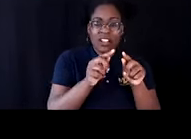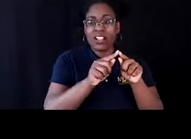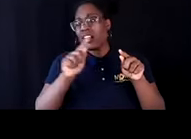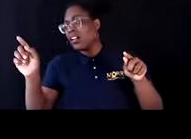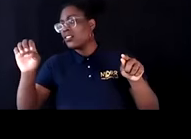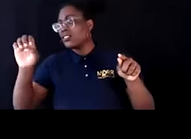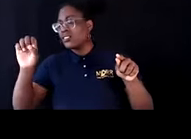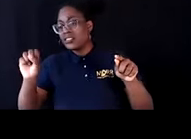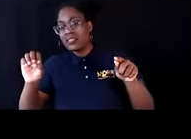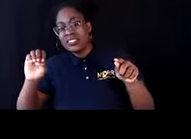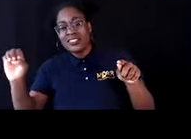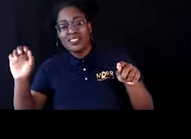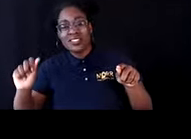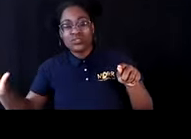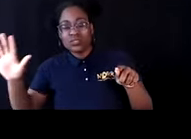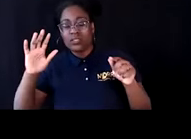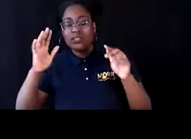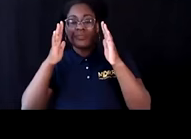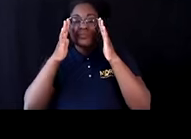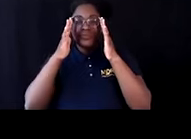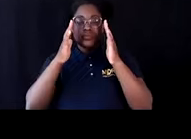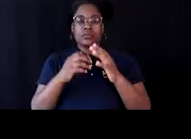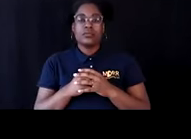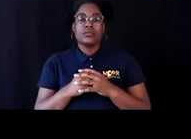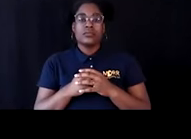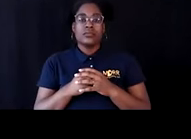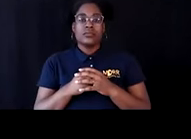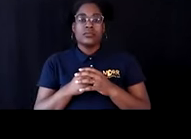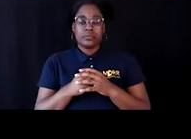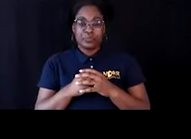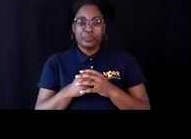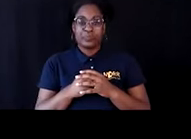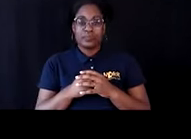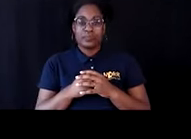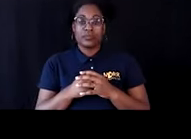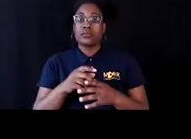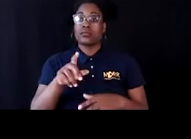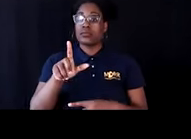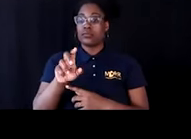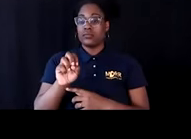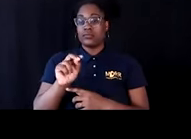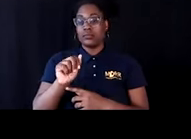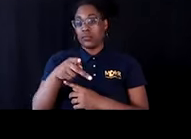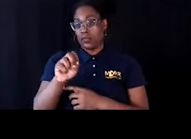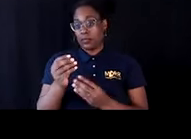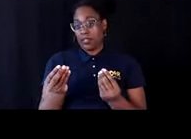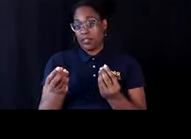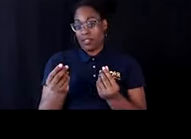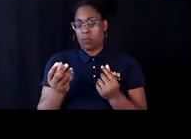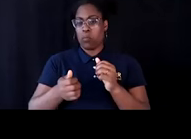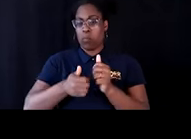Dutch decided to sell the colony to the British. The majority of Lenape land, however, was